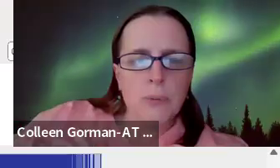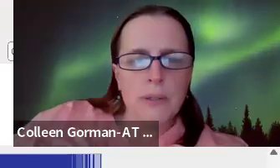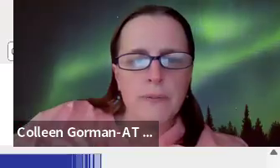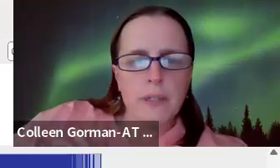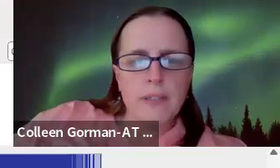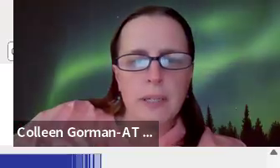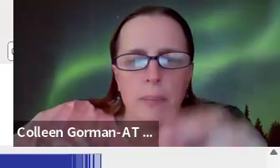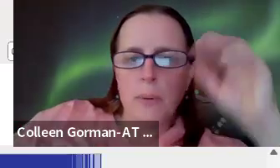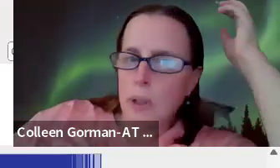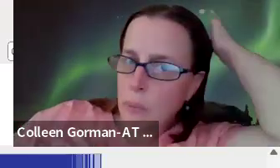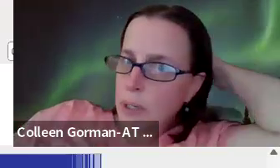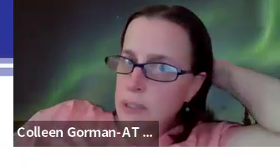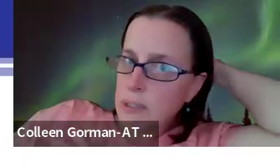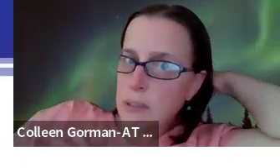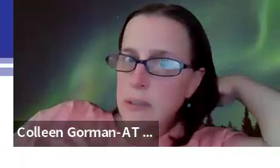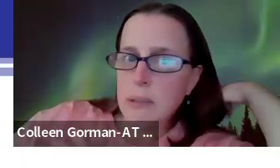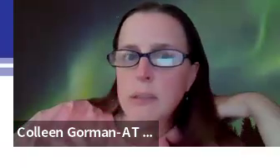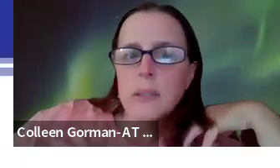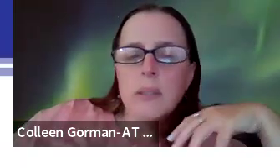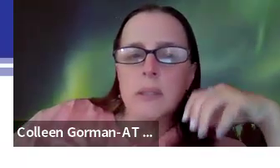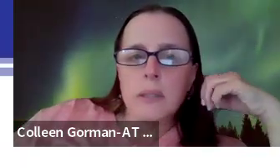That was just a brief example of what